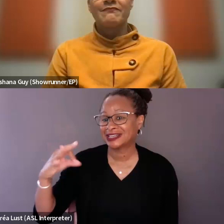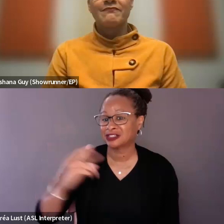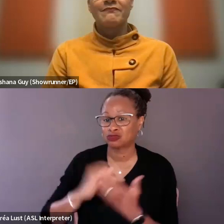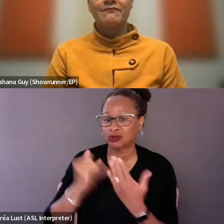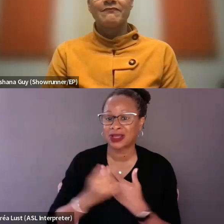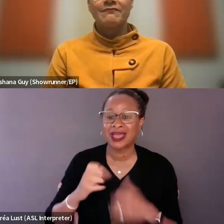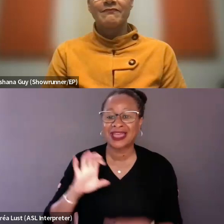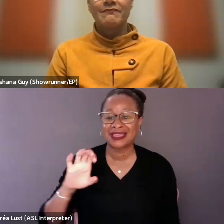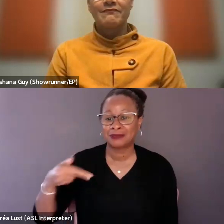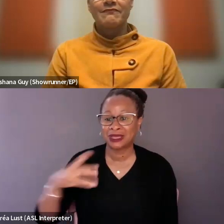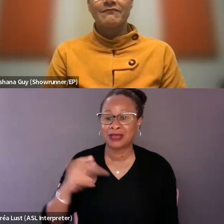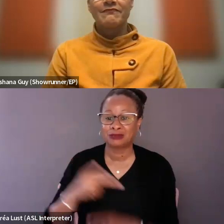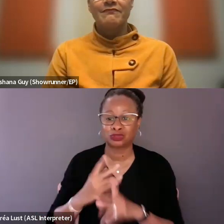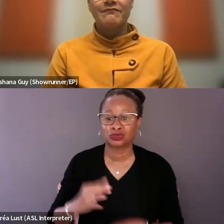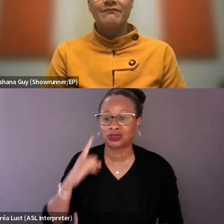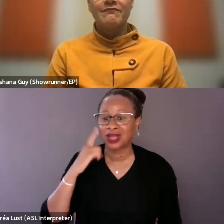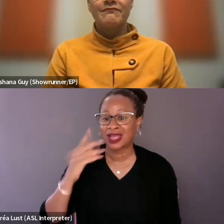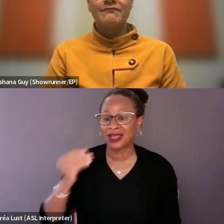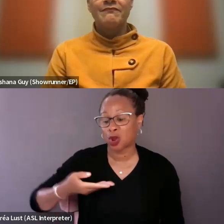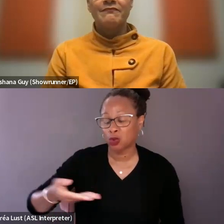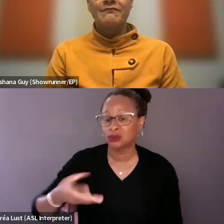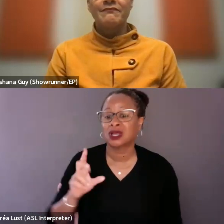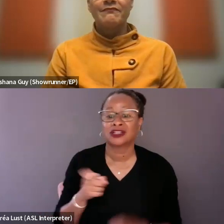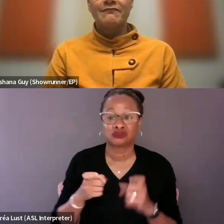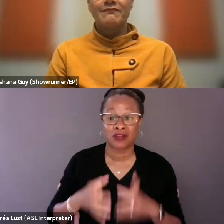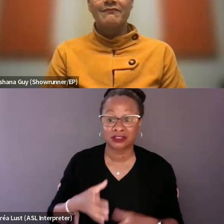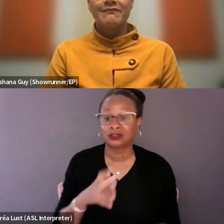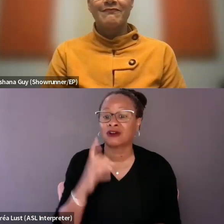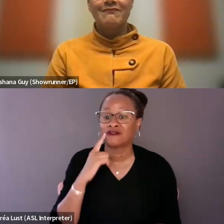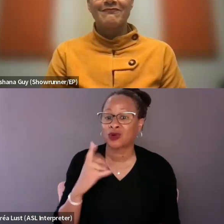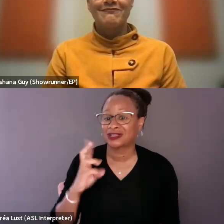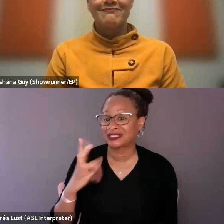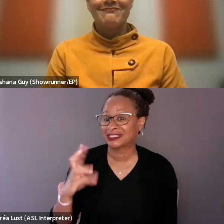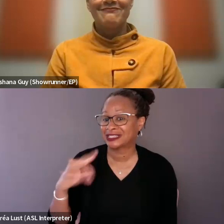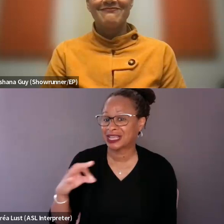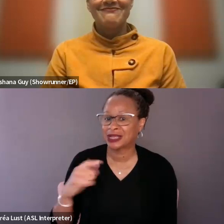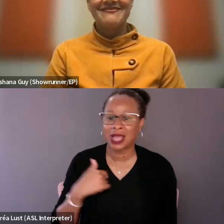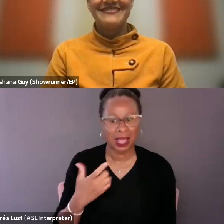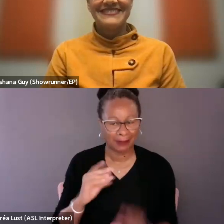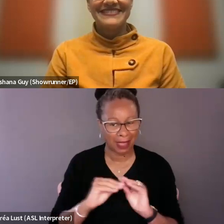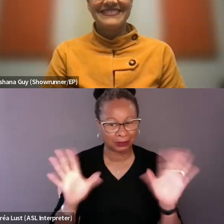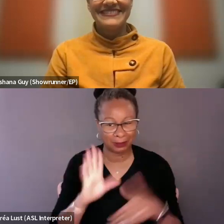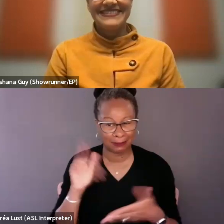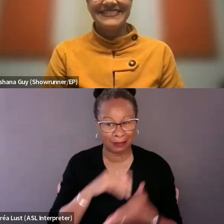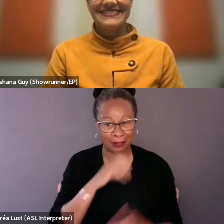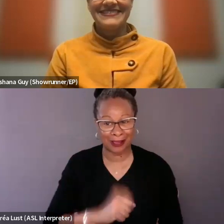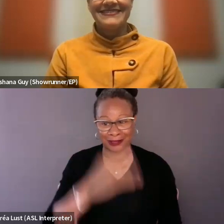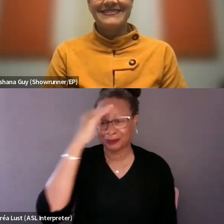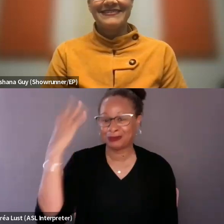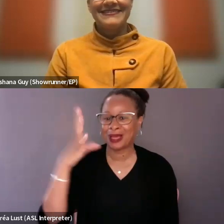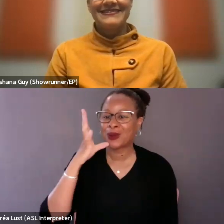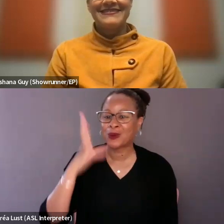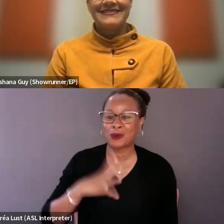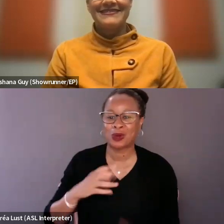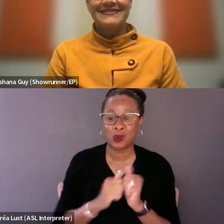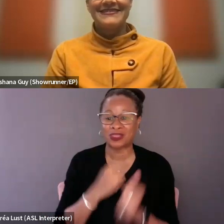the 1619 docu-series on Hulu. And I am a definitely middle-aged Black woman with bright red hair